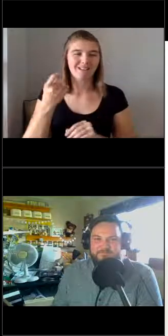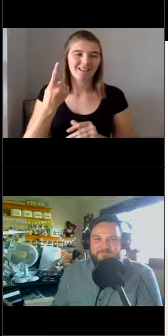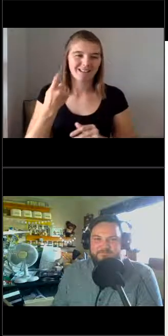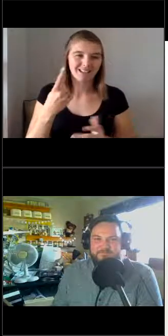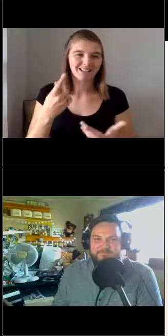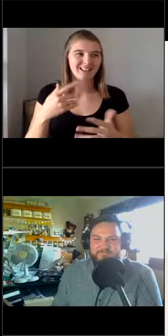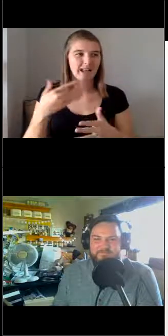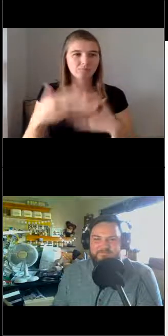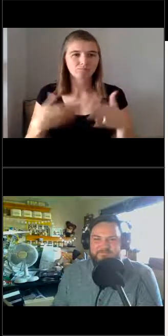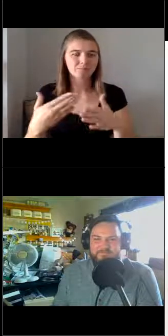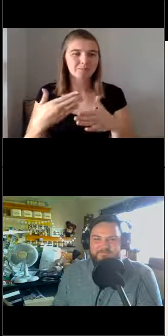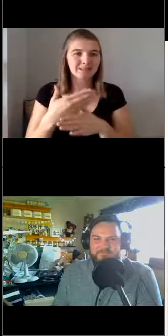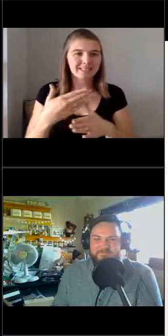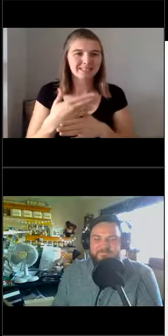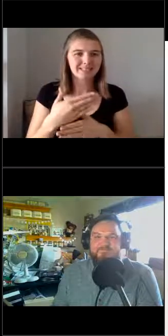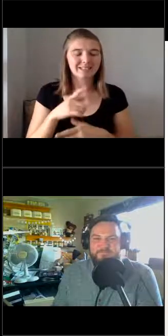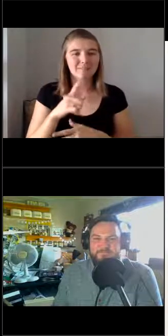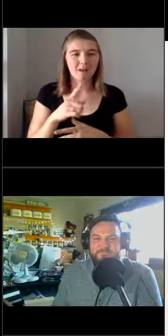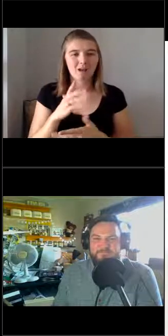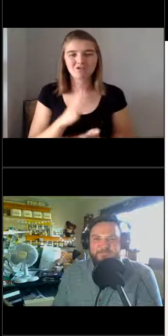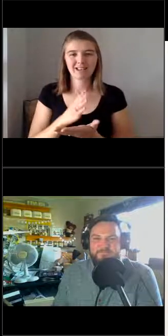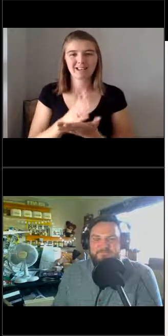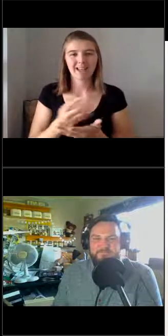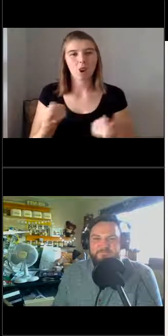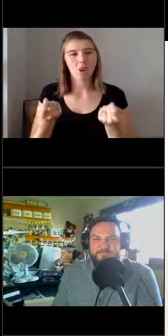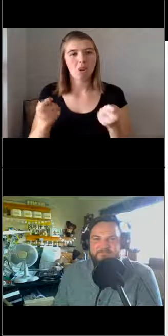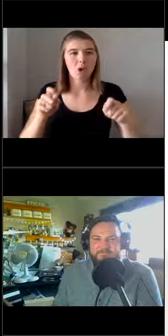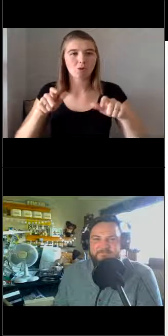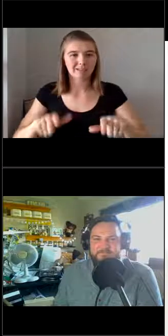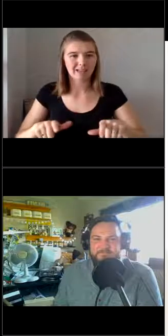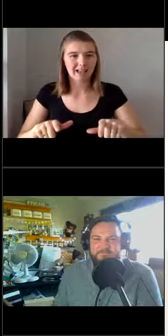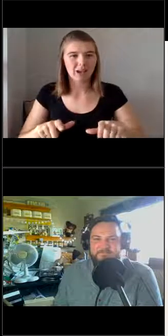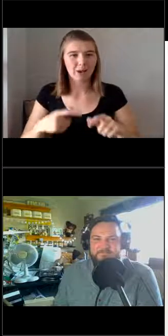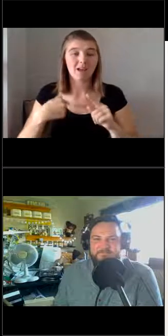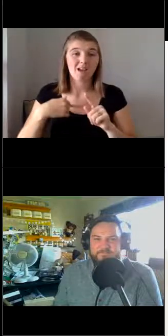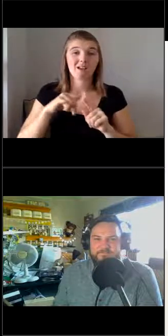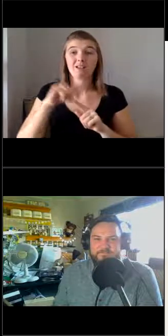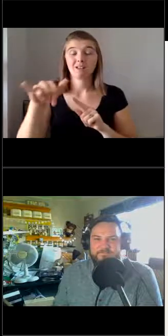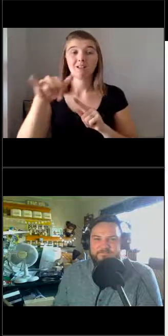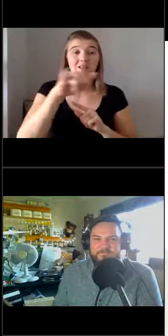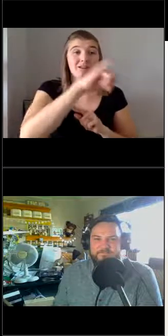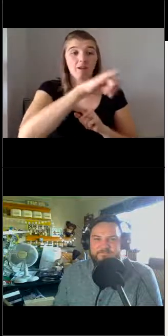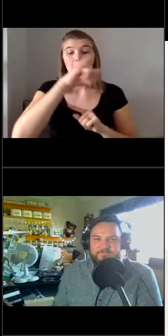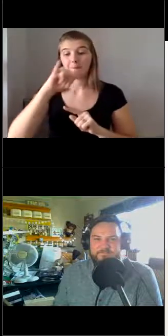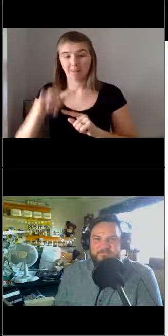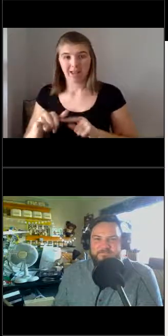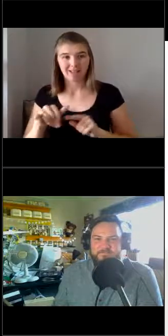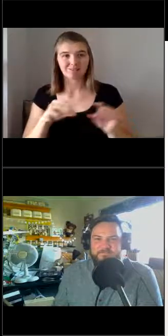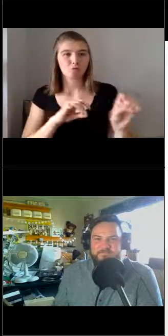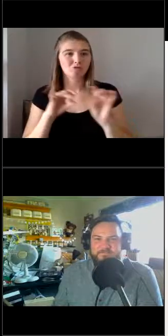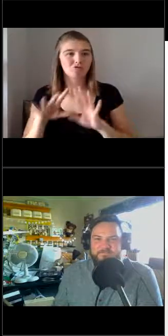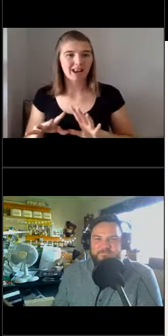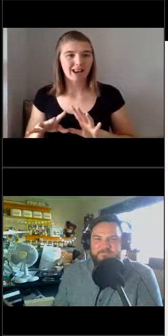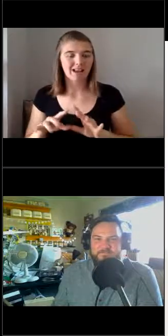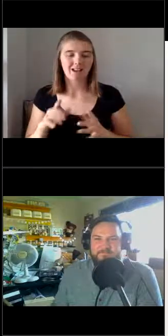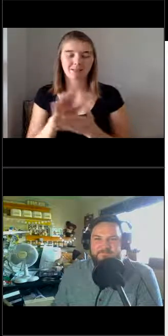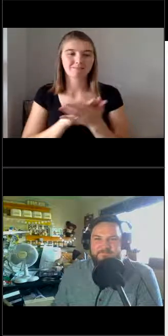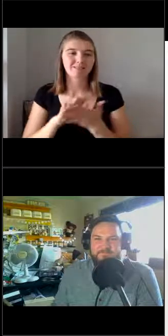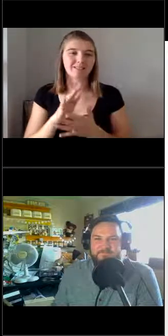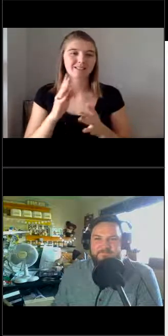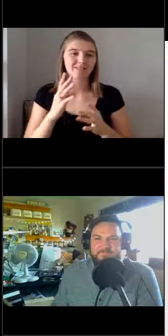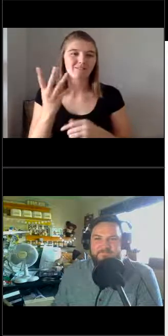forced into isolation when I came back from Singapore back to Melbourne. So 14 days of